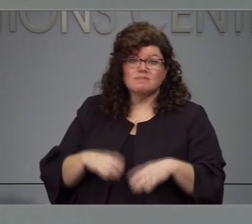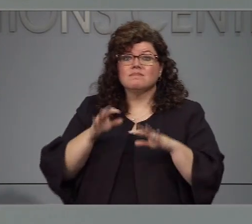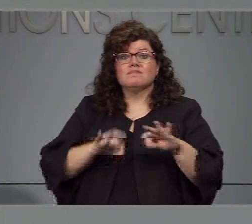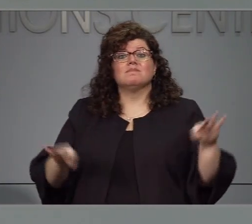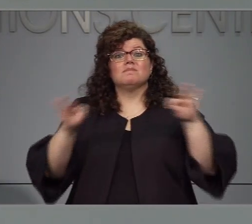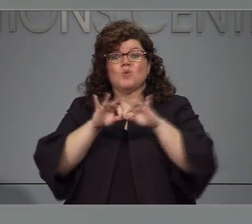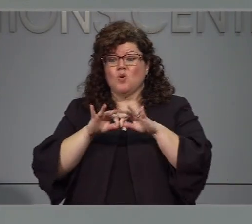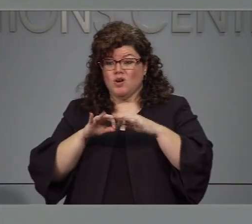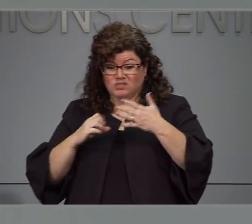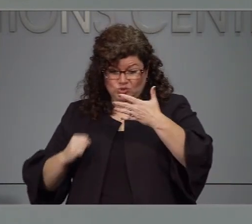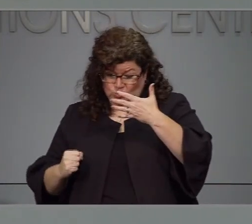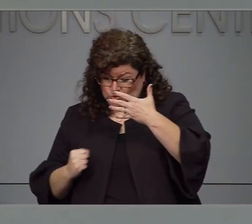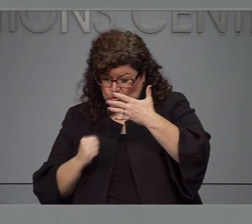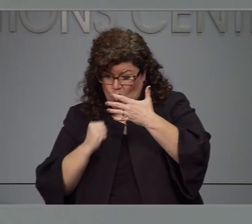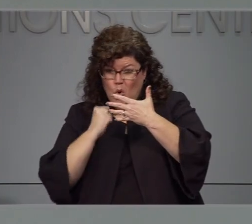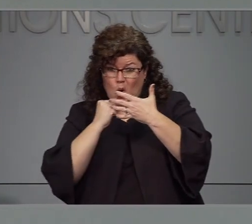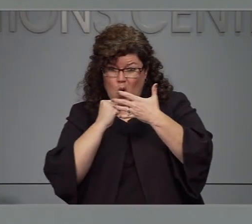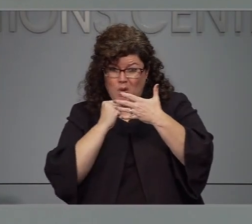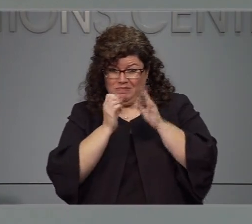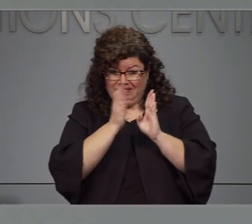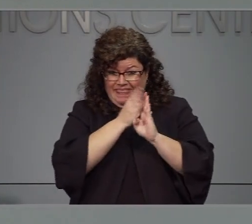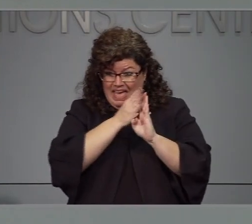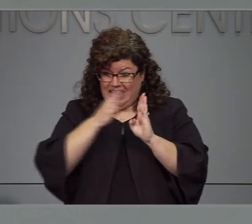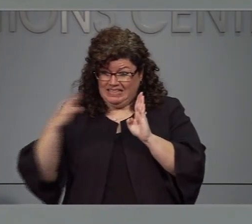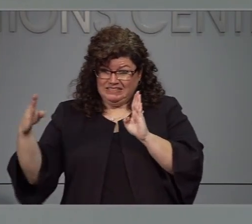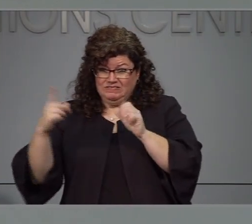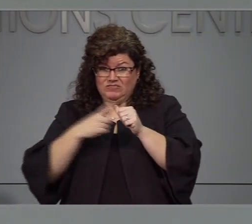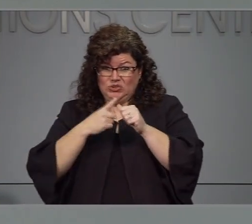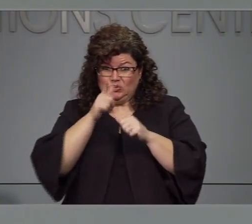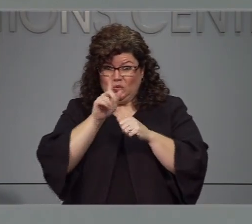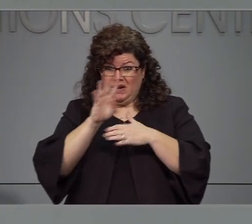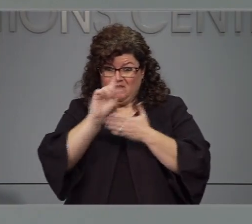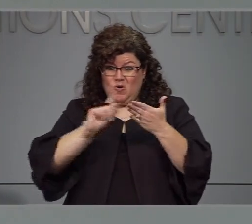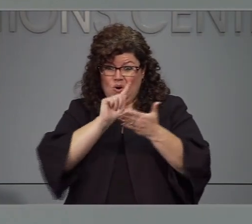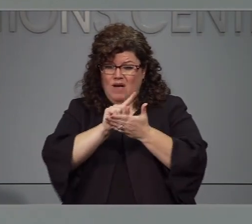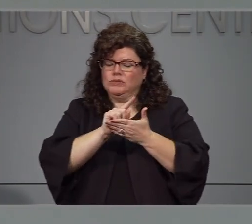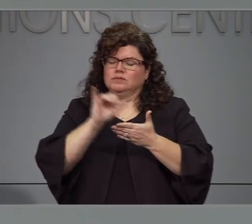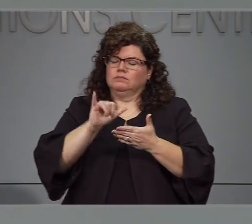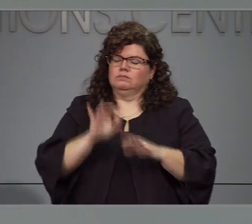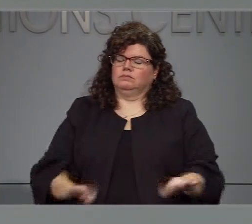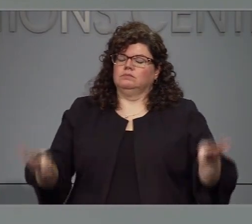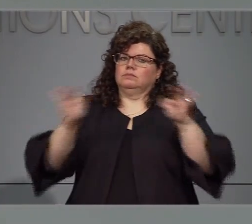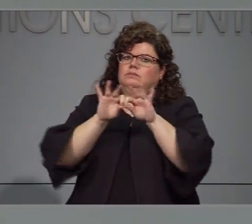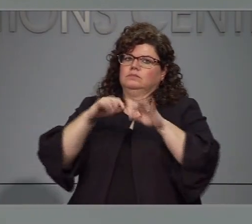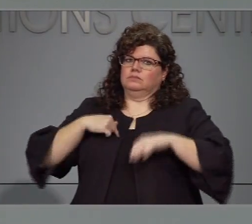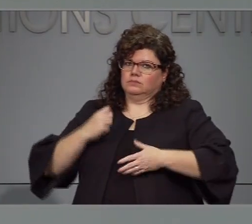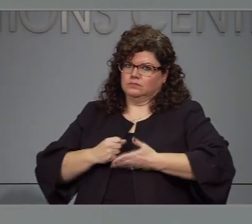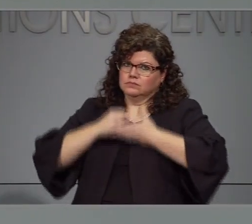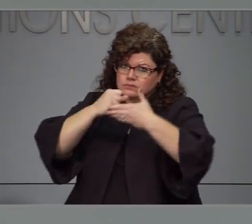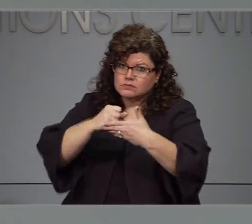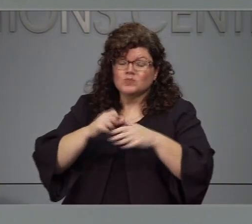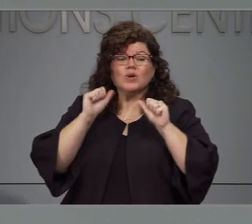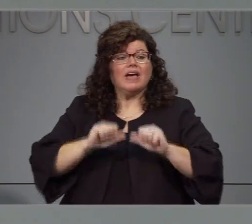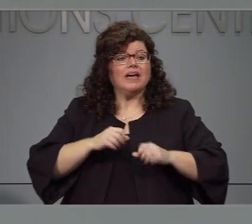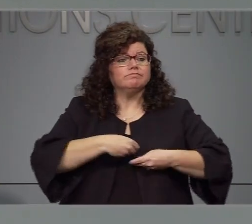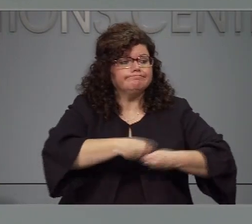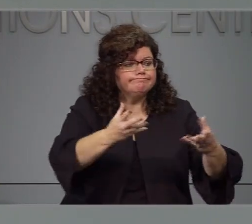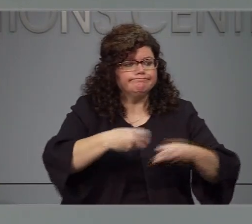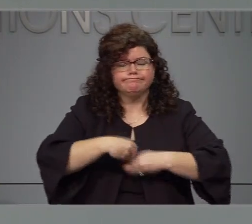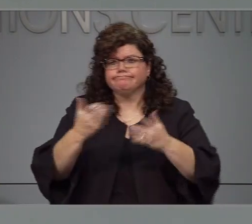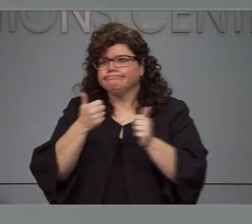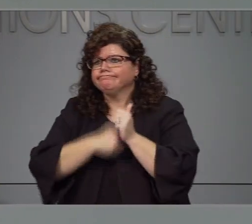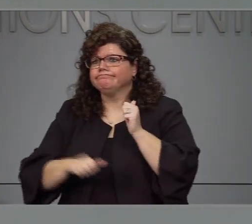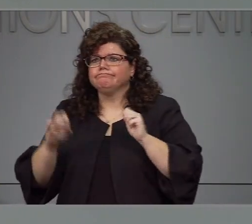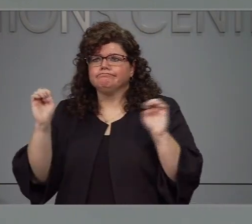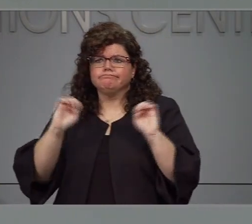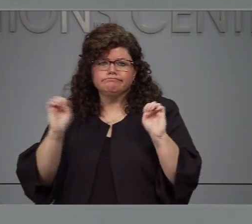hours, followed by logistics support and then commodity distribution. We currently have 41 vehicles. Some of these